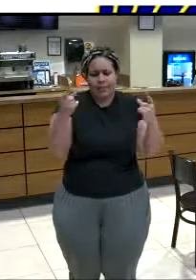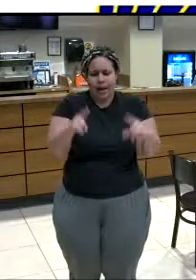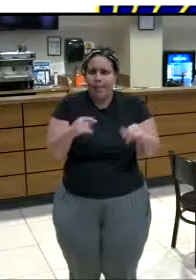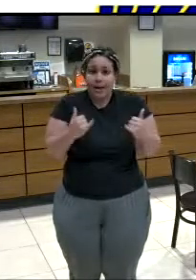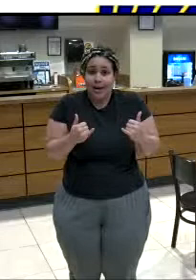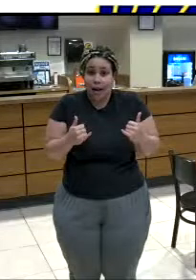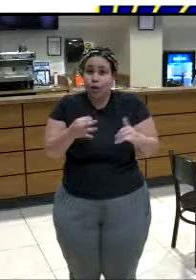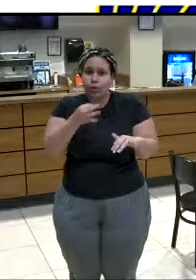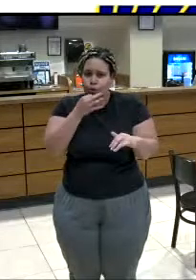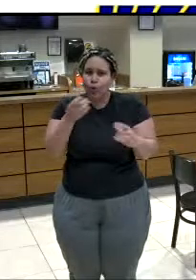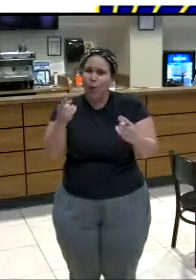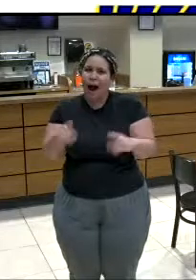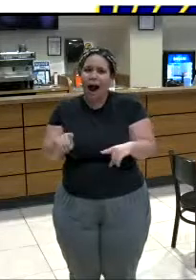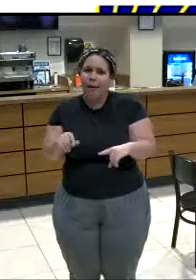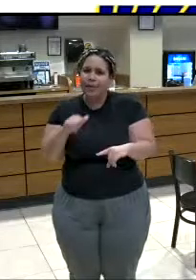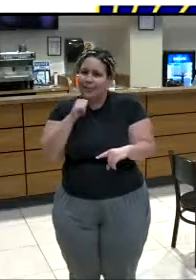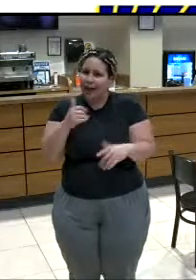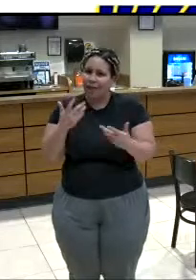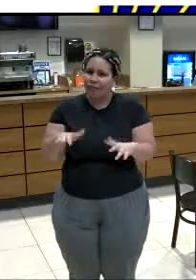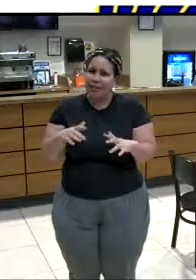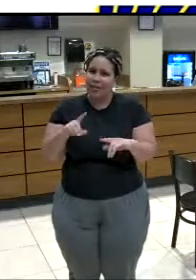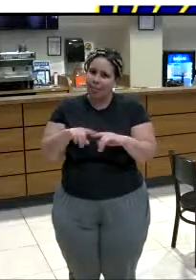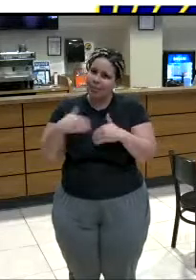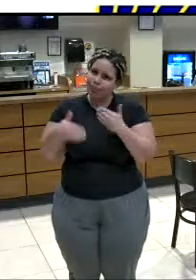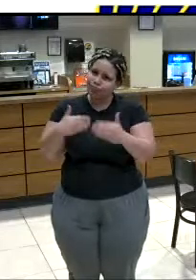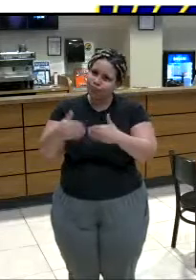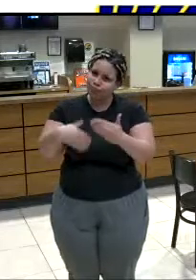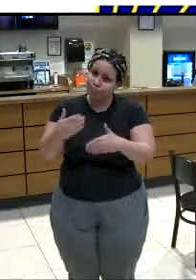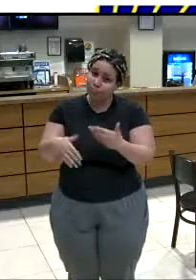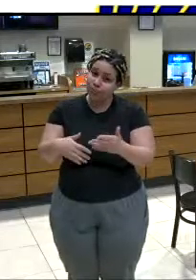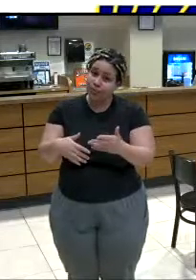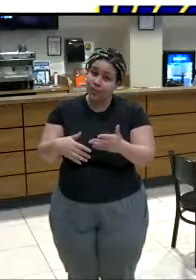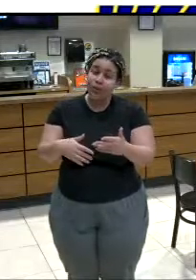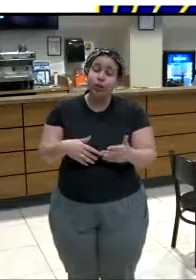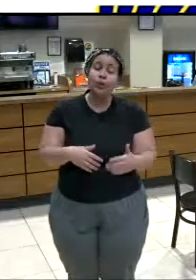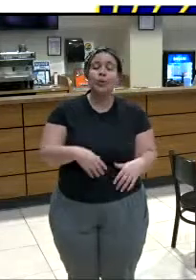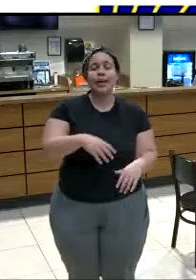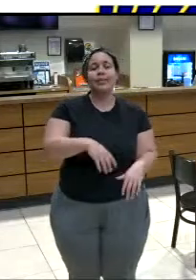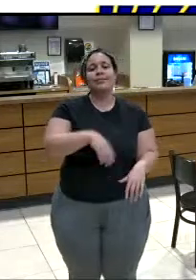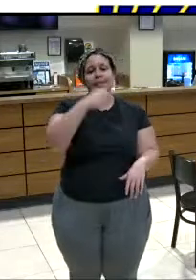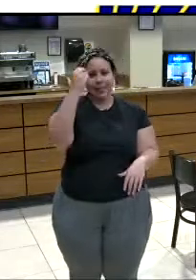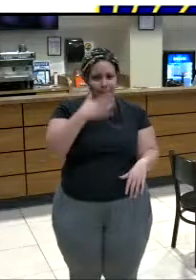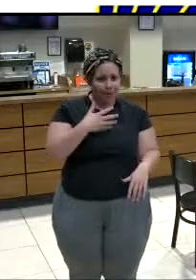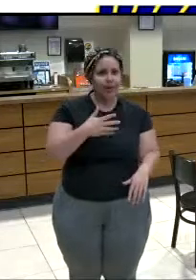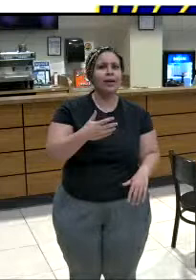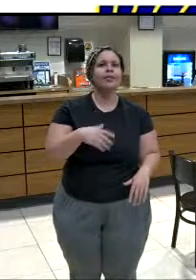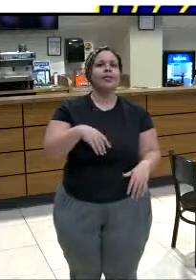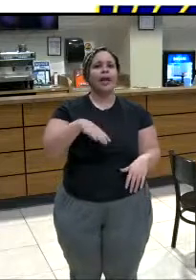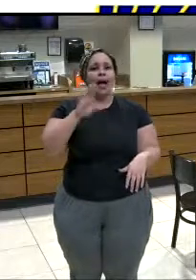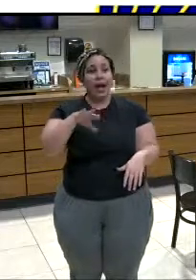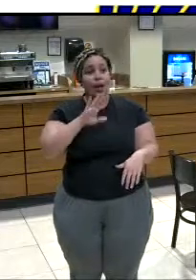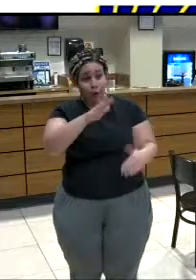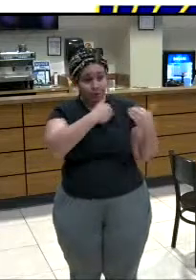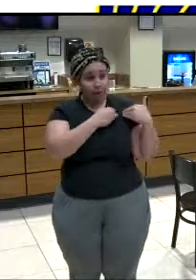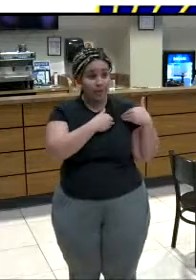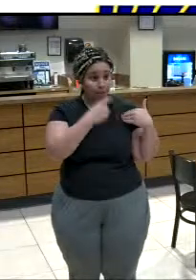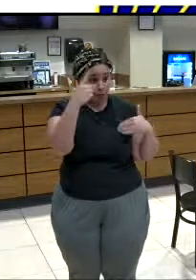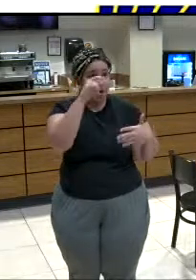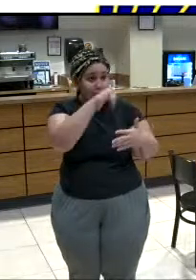It's not quite done, but it is in process, and you can hold us accountable for that in the next couple of months.